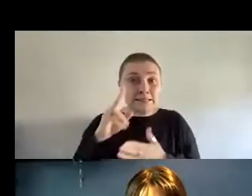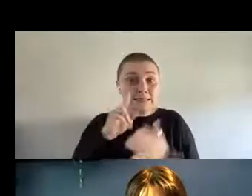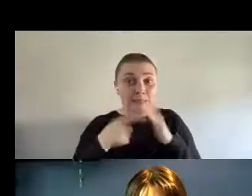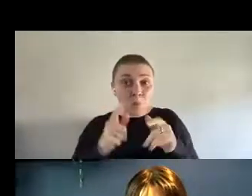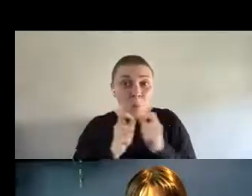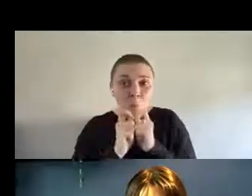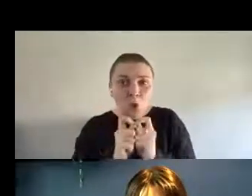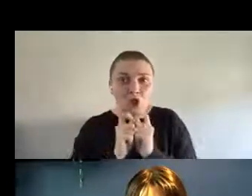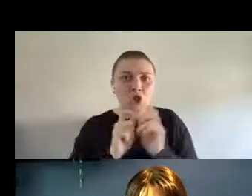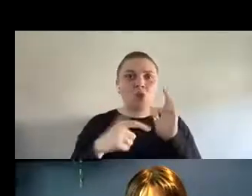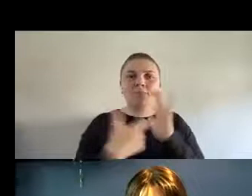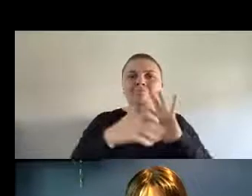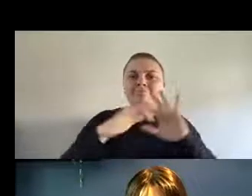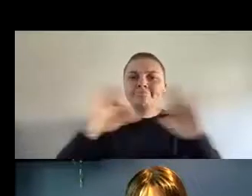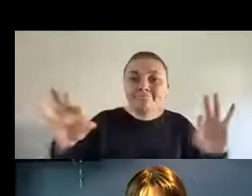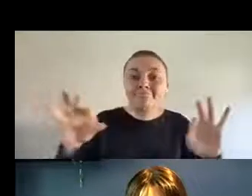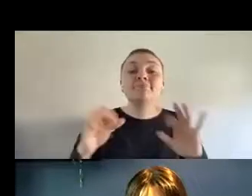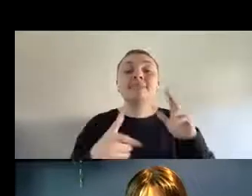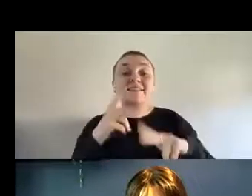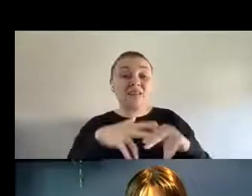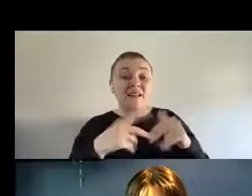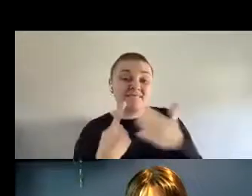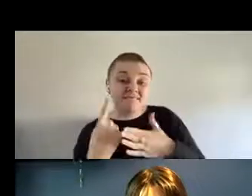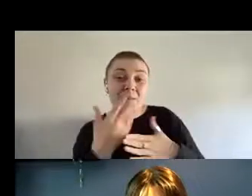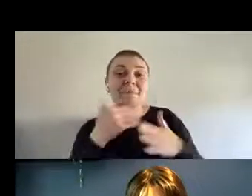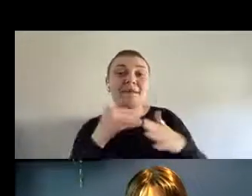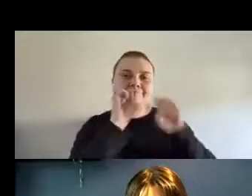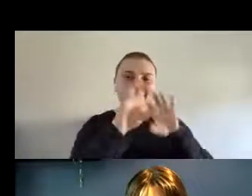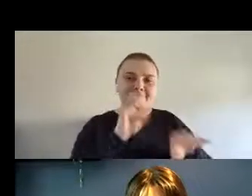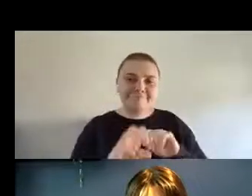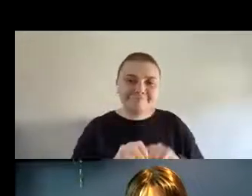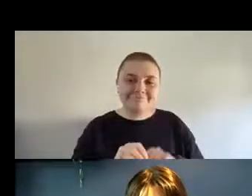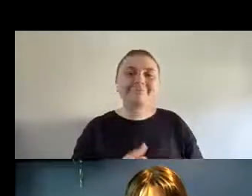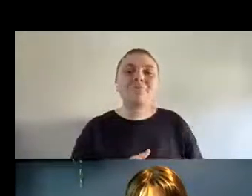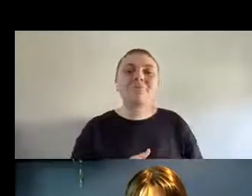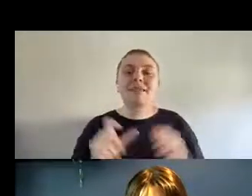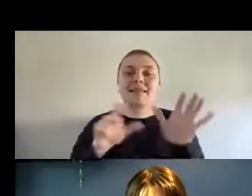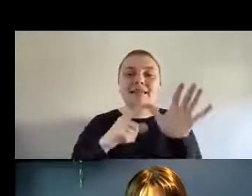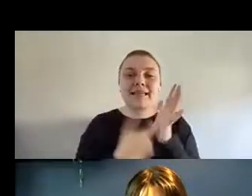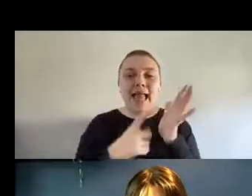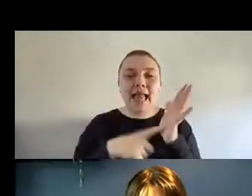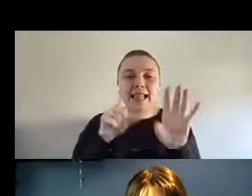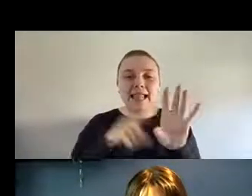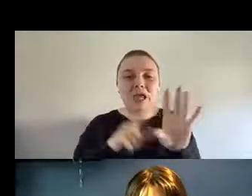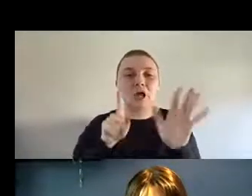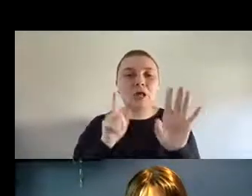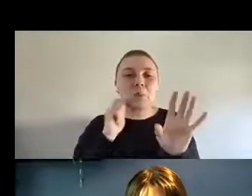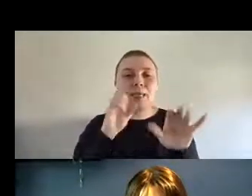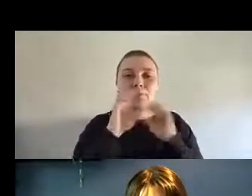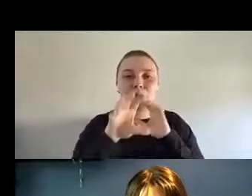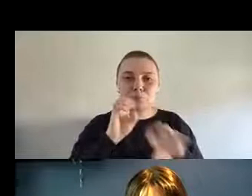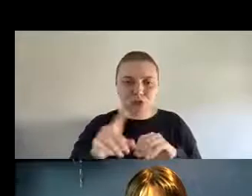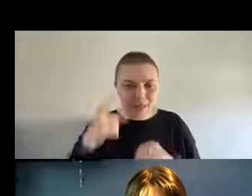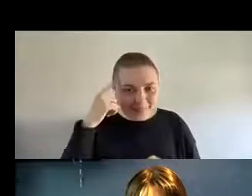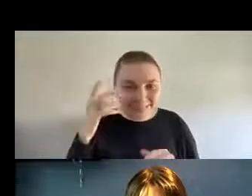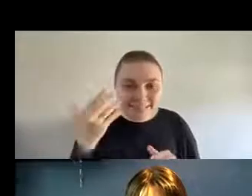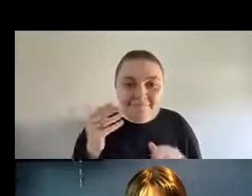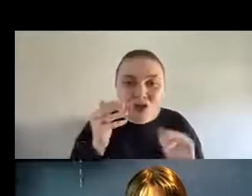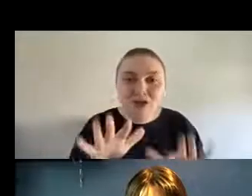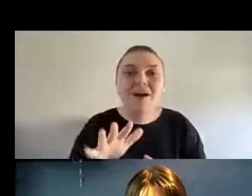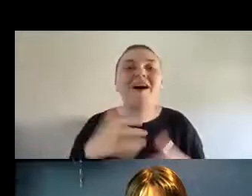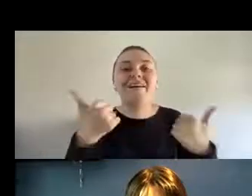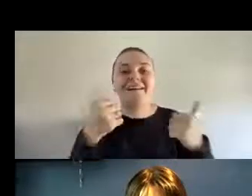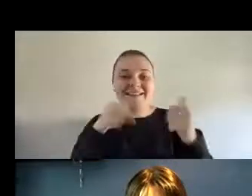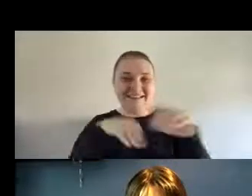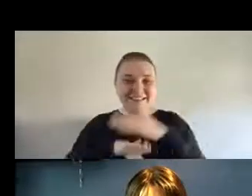for you. So if you do have a chance, please do that. I'll get Carly to repost that up, which I think she just has in